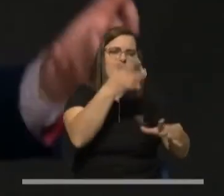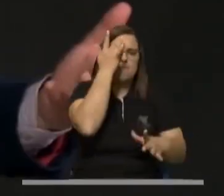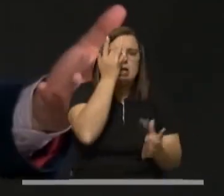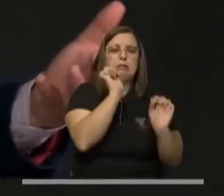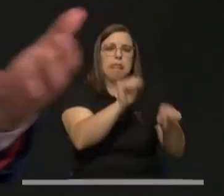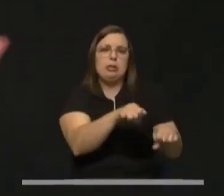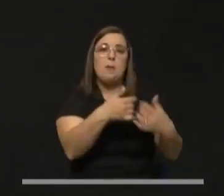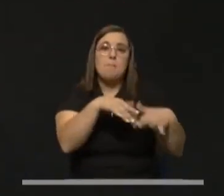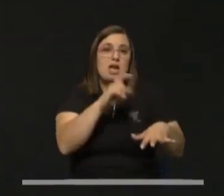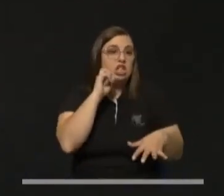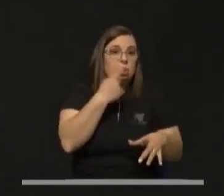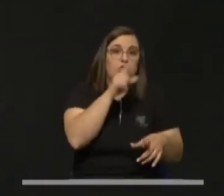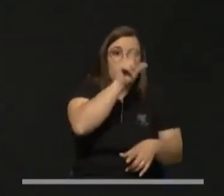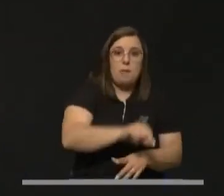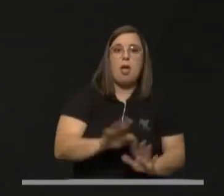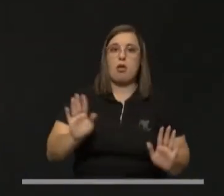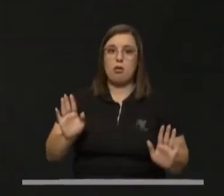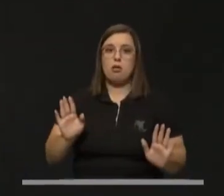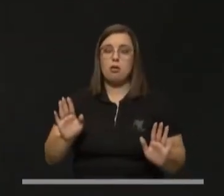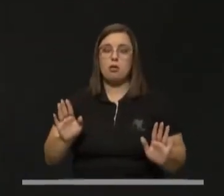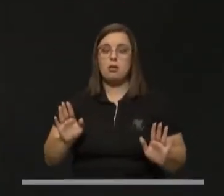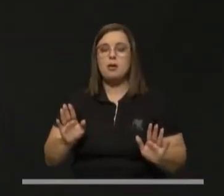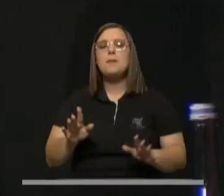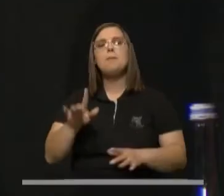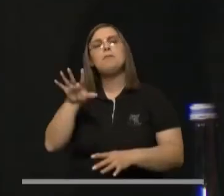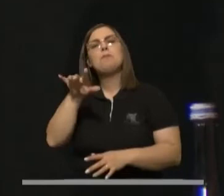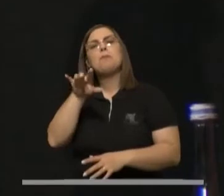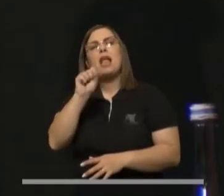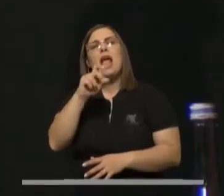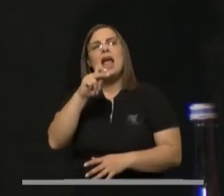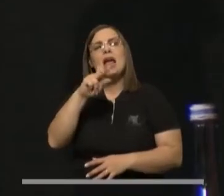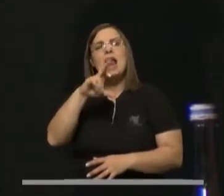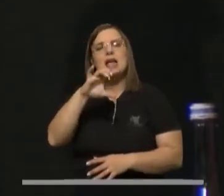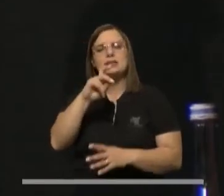governments more easily, but there are many risks on the other hand.